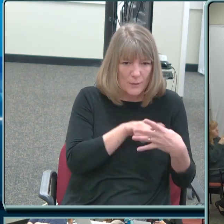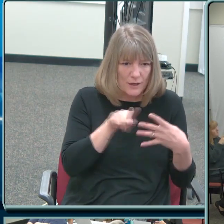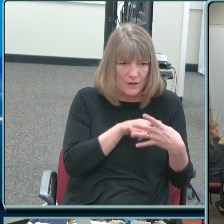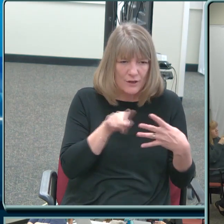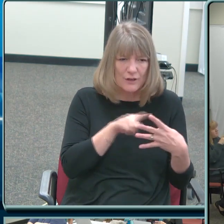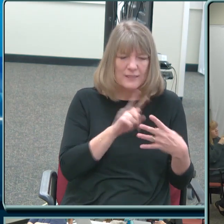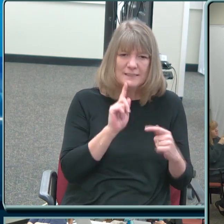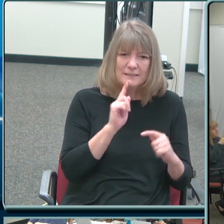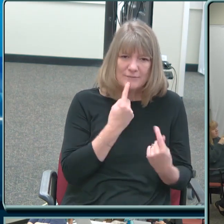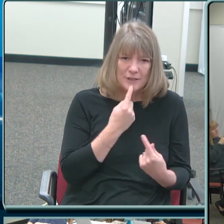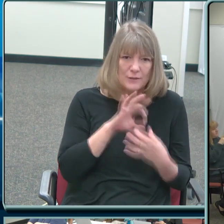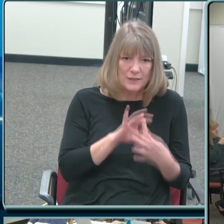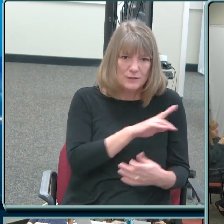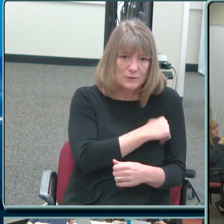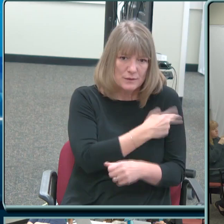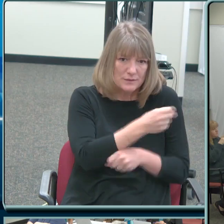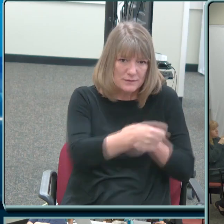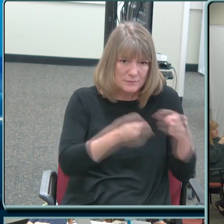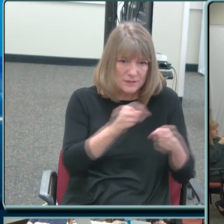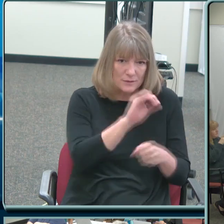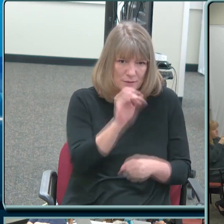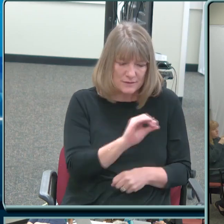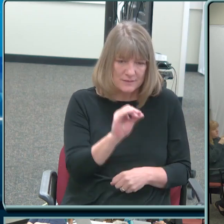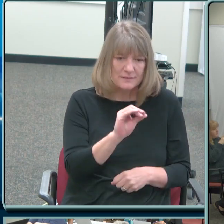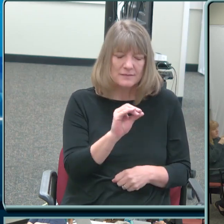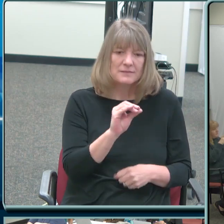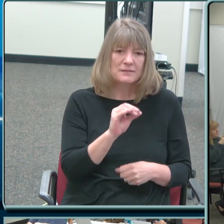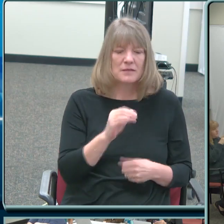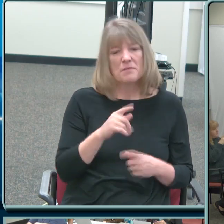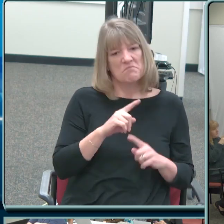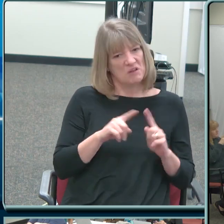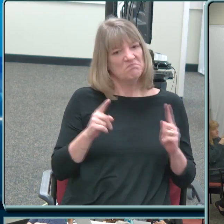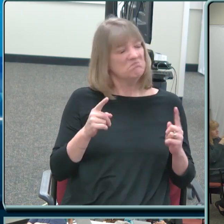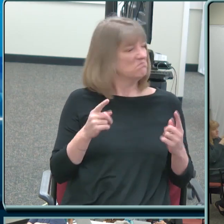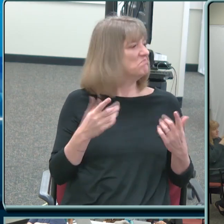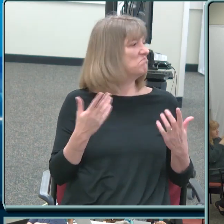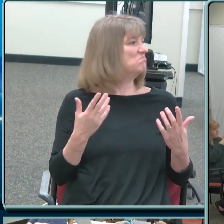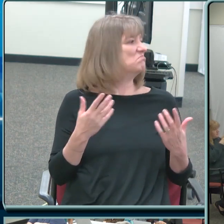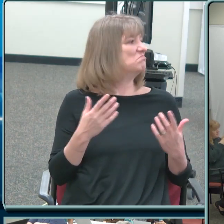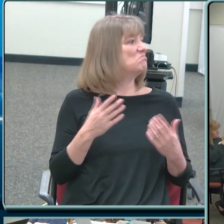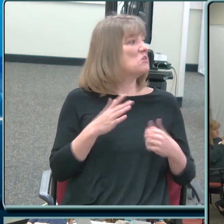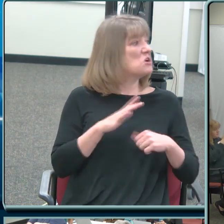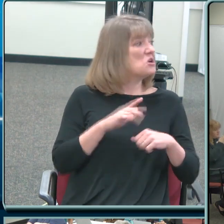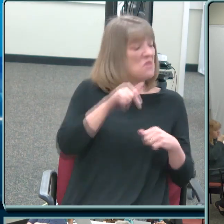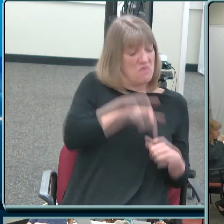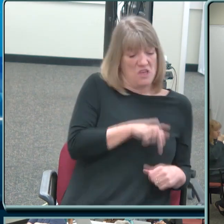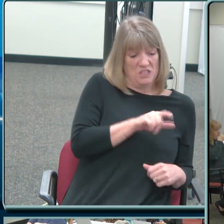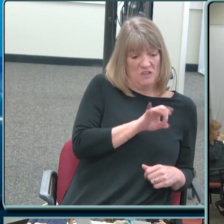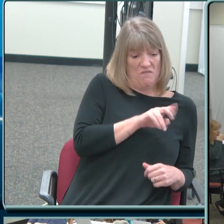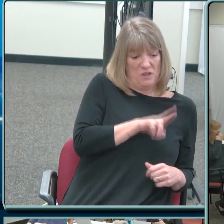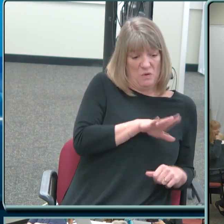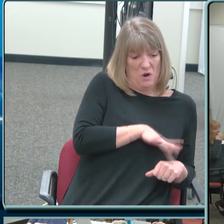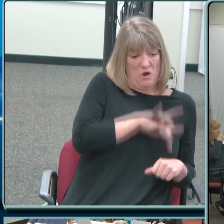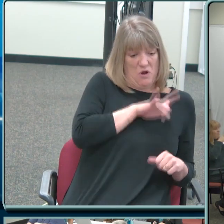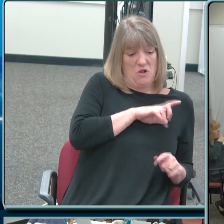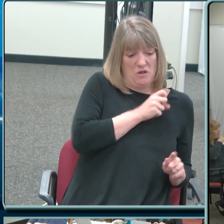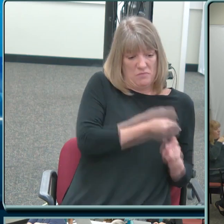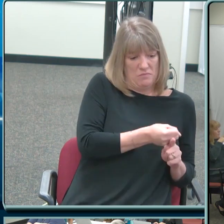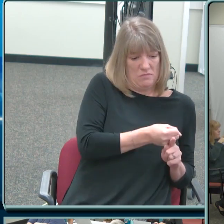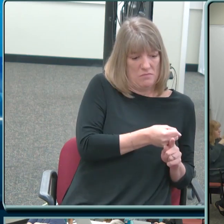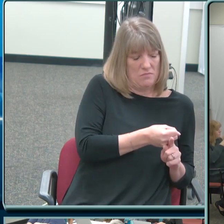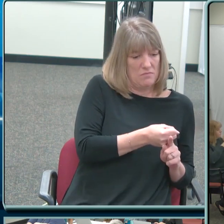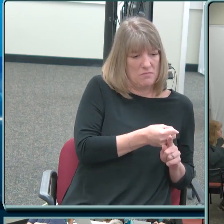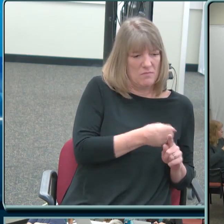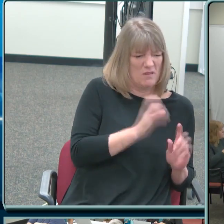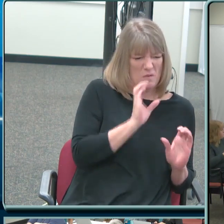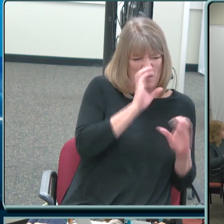more severe in terms of hospitalization rates than we had before. But otherwise, I think other than the earliness of this flu season, we sort of call it a moderate